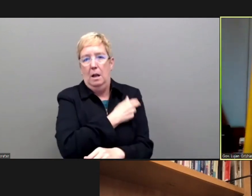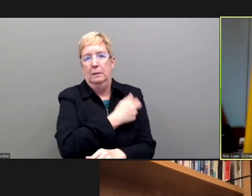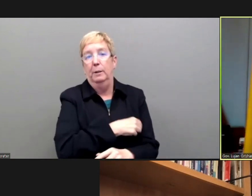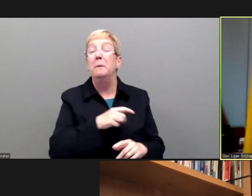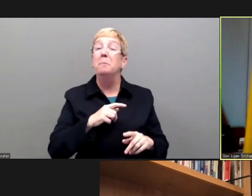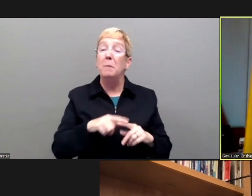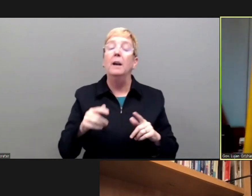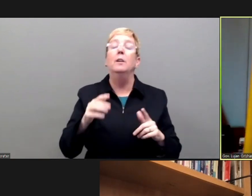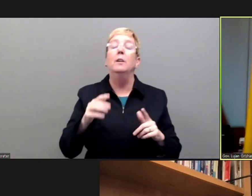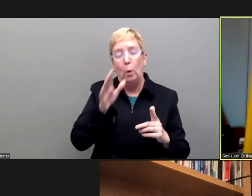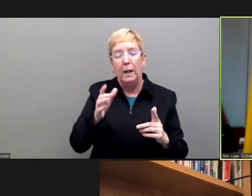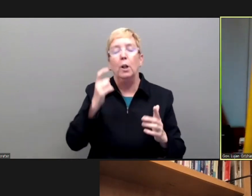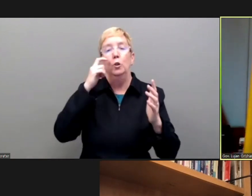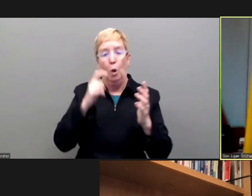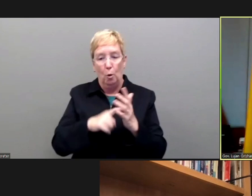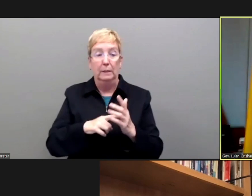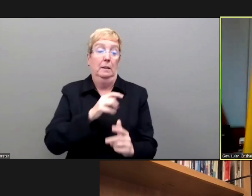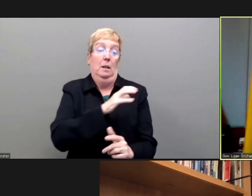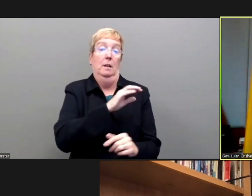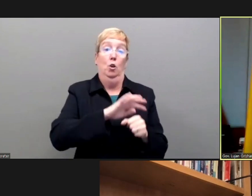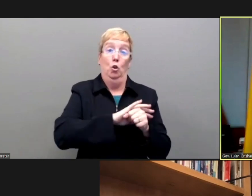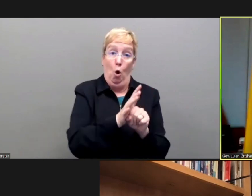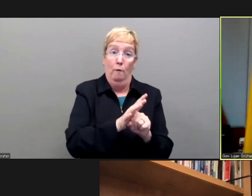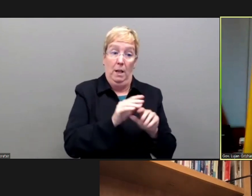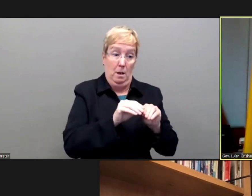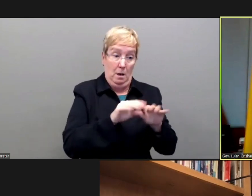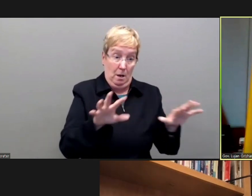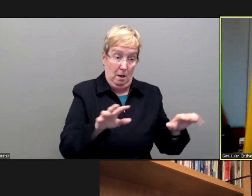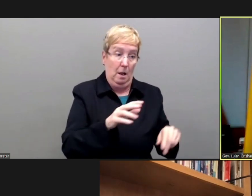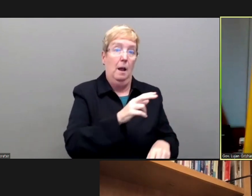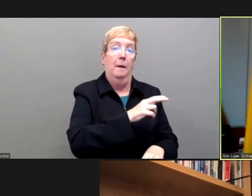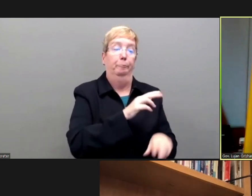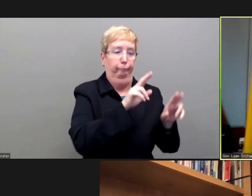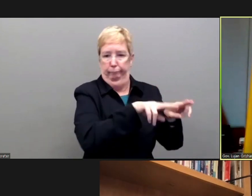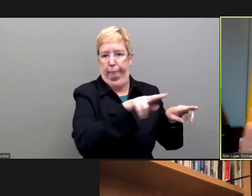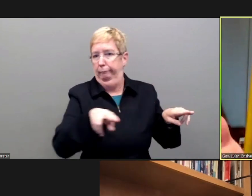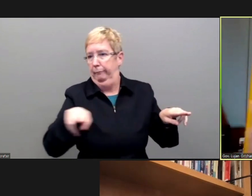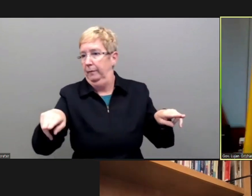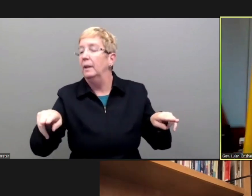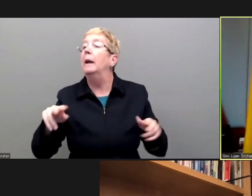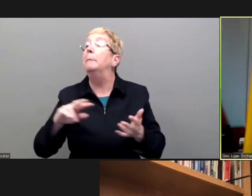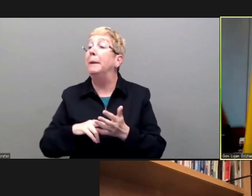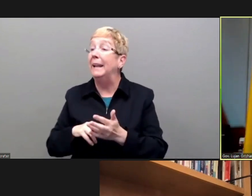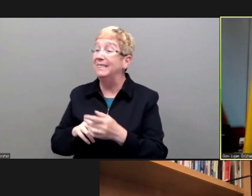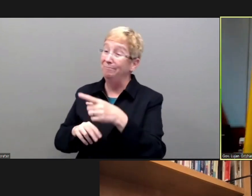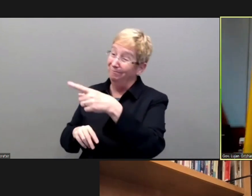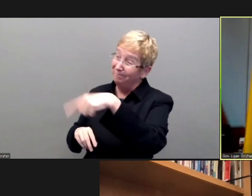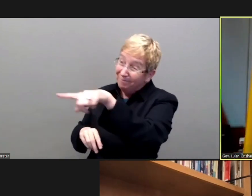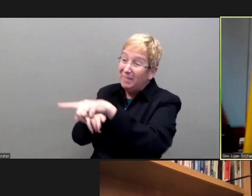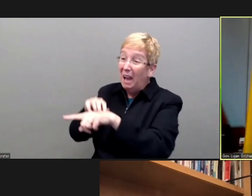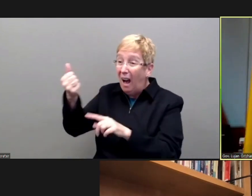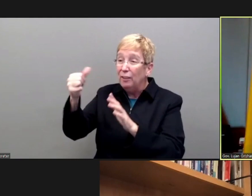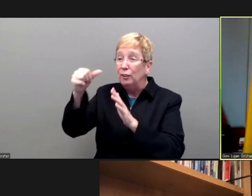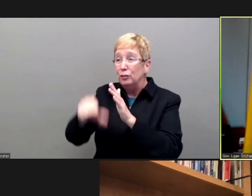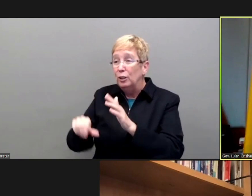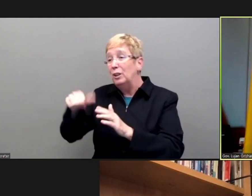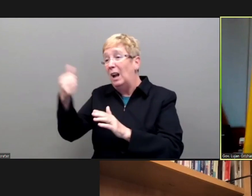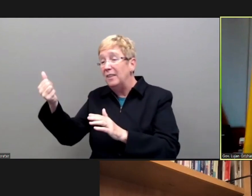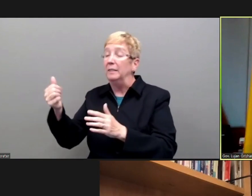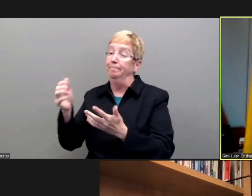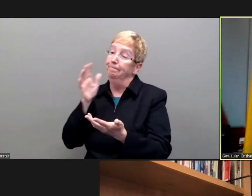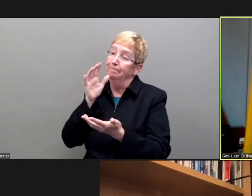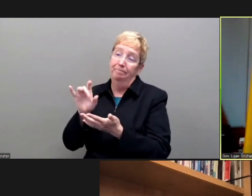any opportunity for anybody else to be in the hospital, which is, of course, our concern. And I'm sure Dr. Grace has more